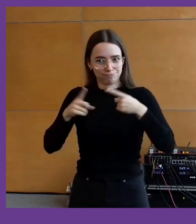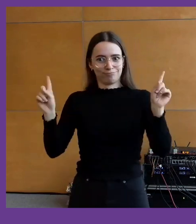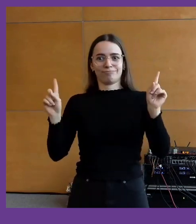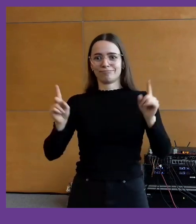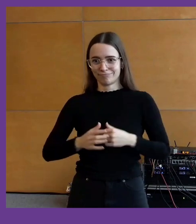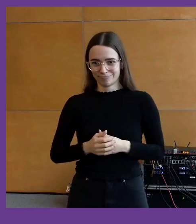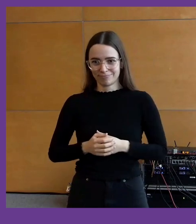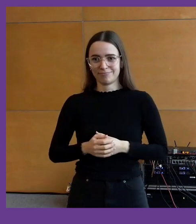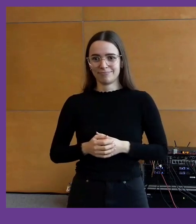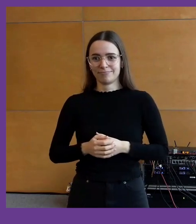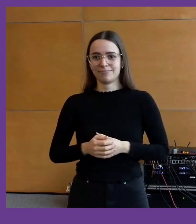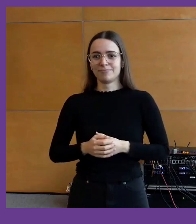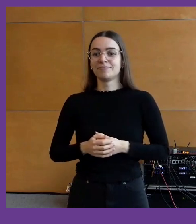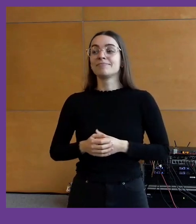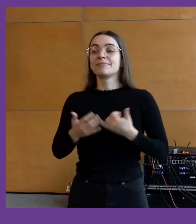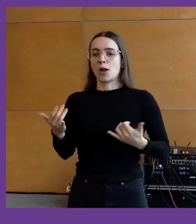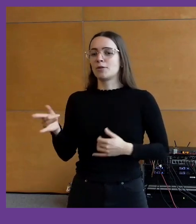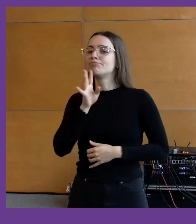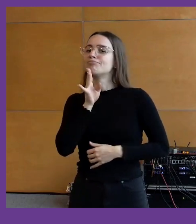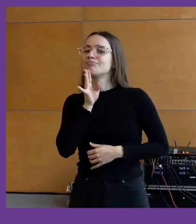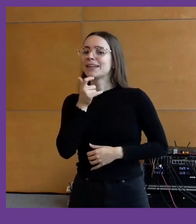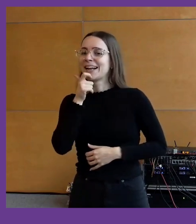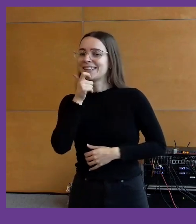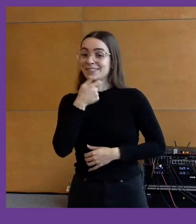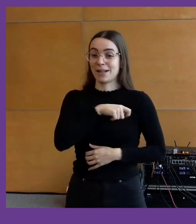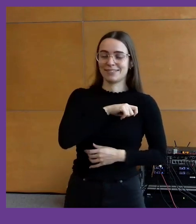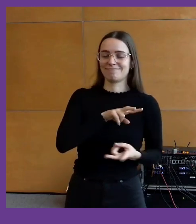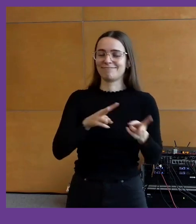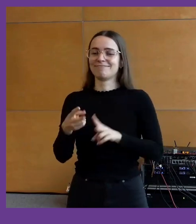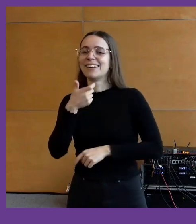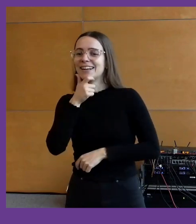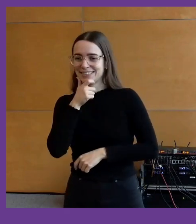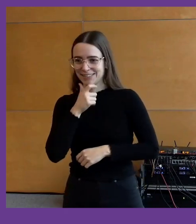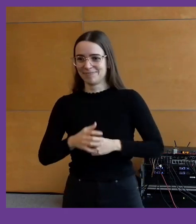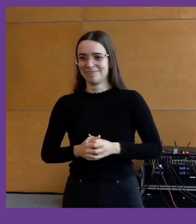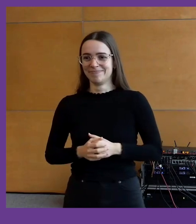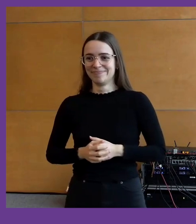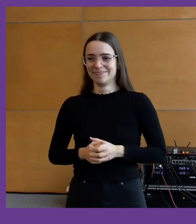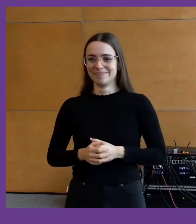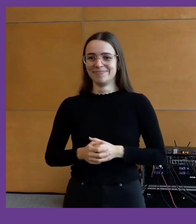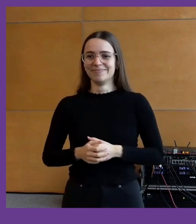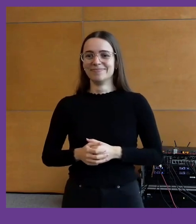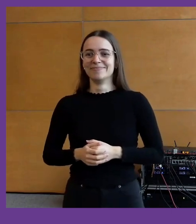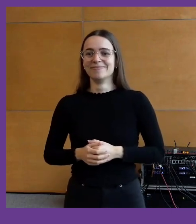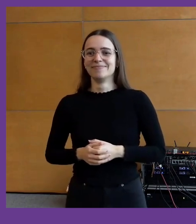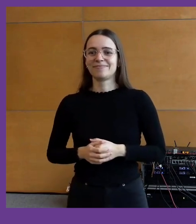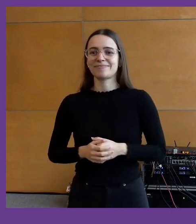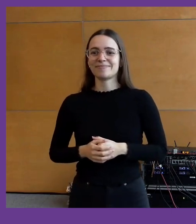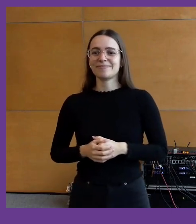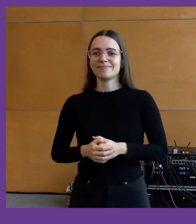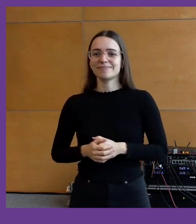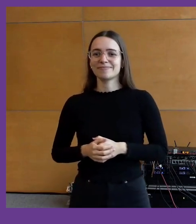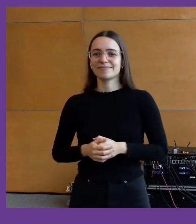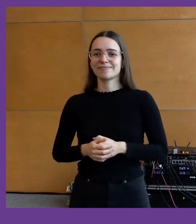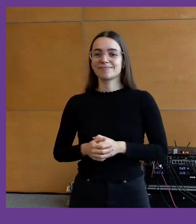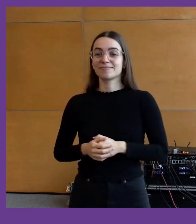making a calculation. We published around 20 different reports, publications, pieces of research, compendia